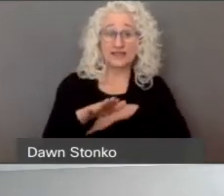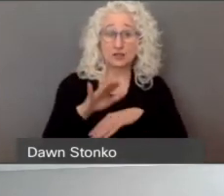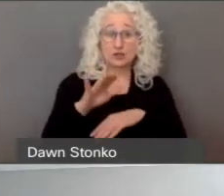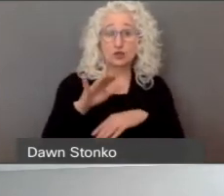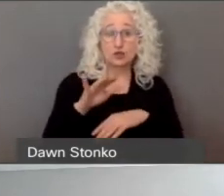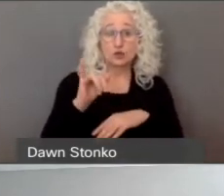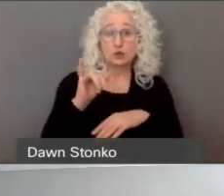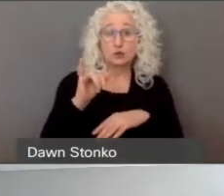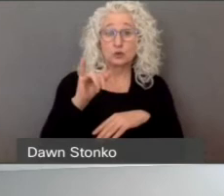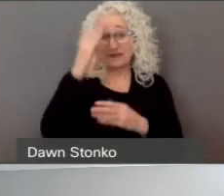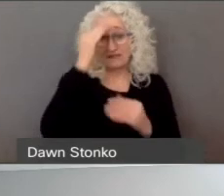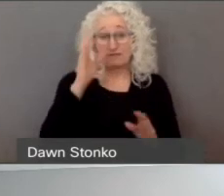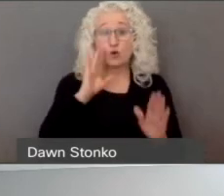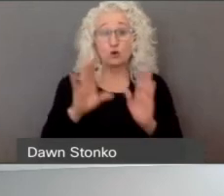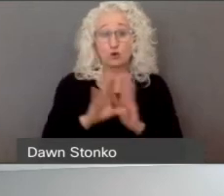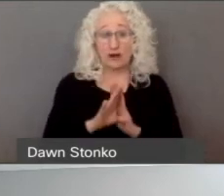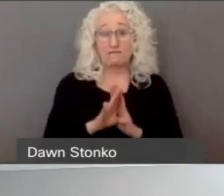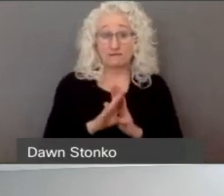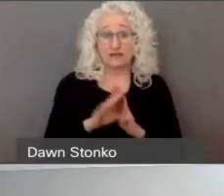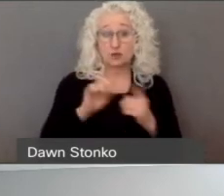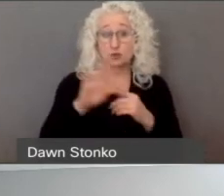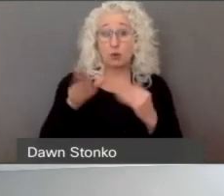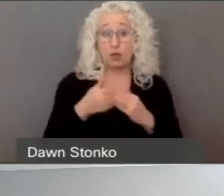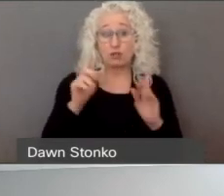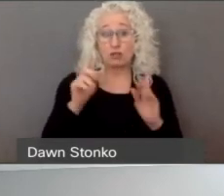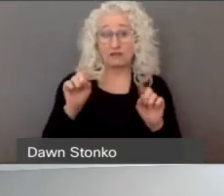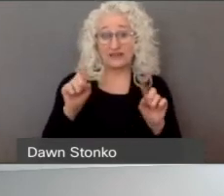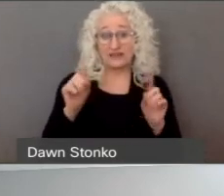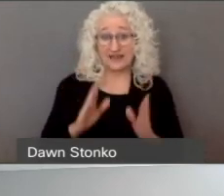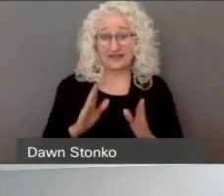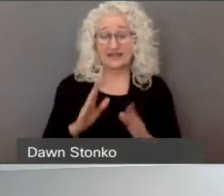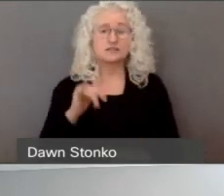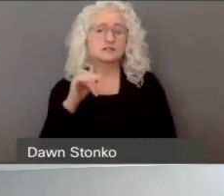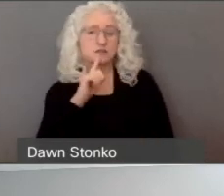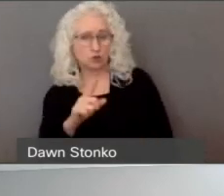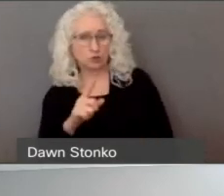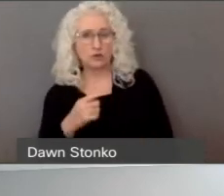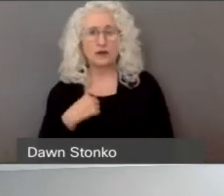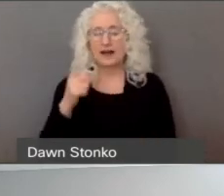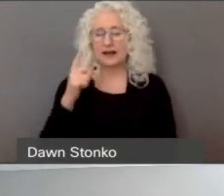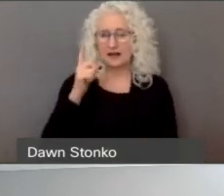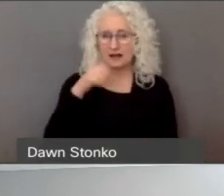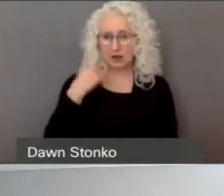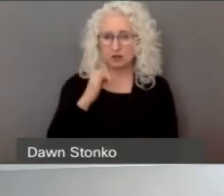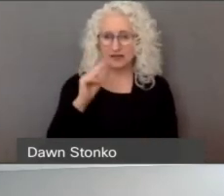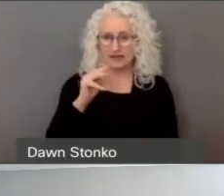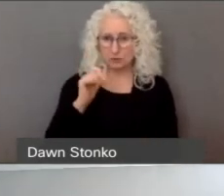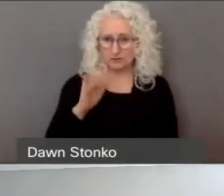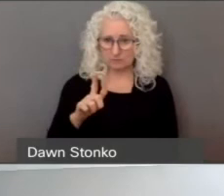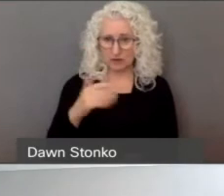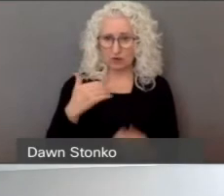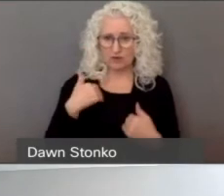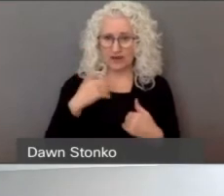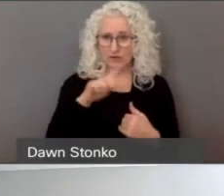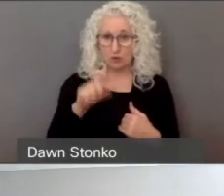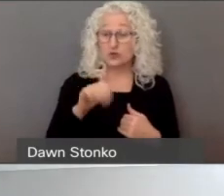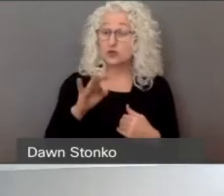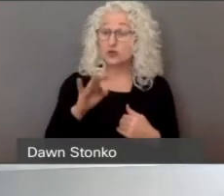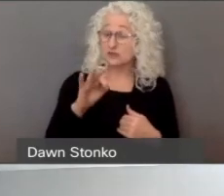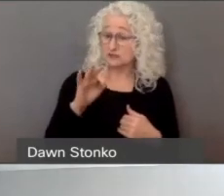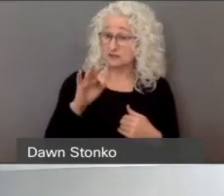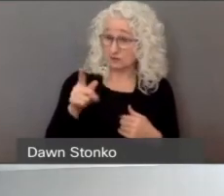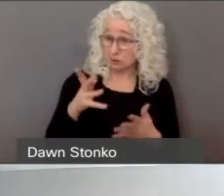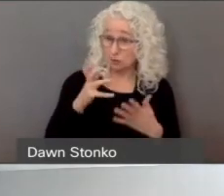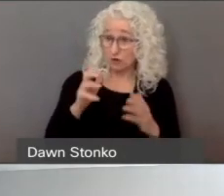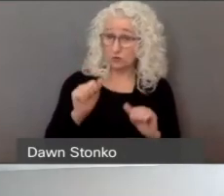all the attendees? Sure. Okay, and then I think it looks like that was Michael who had the question. Michael, Yeah. if you'd like, we can